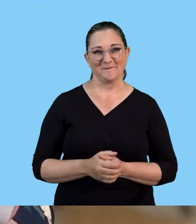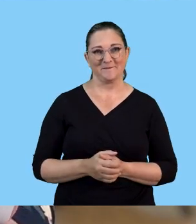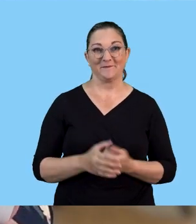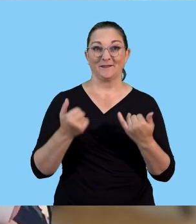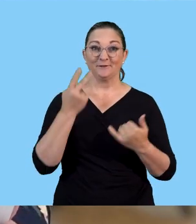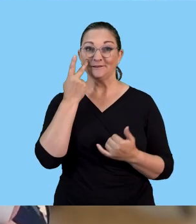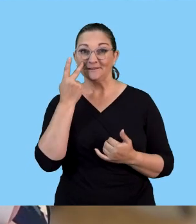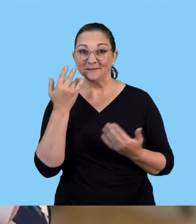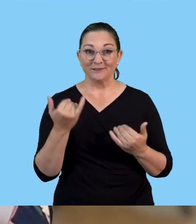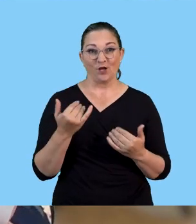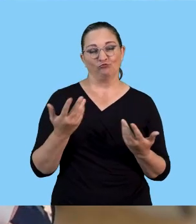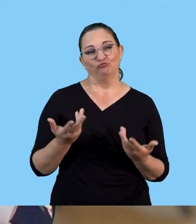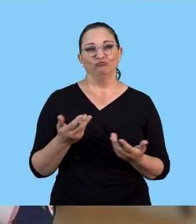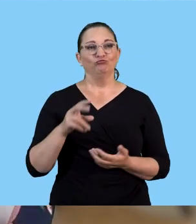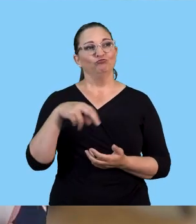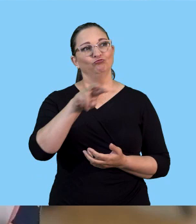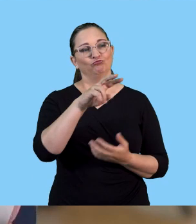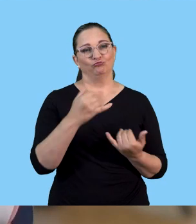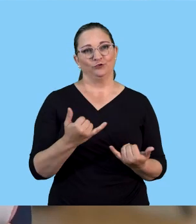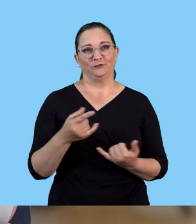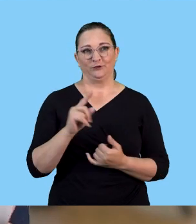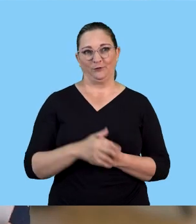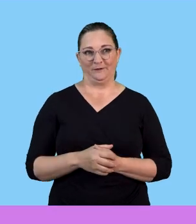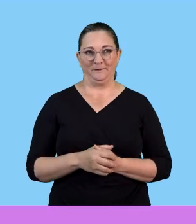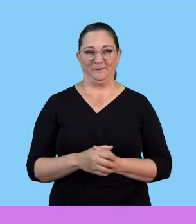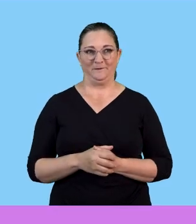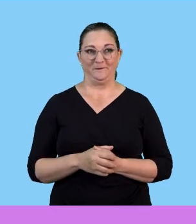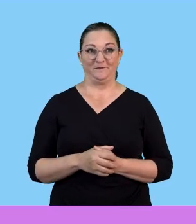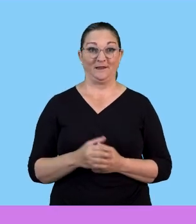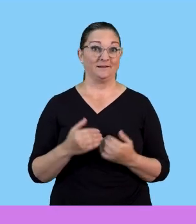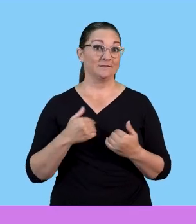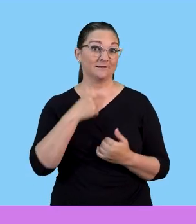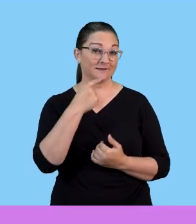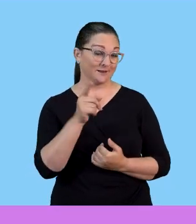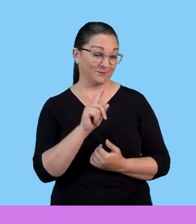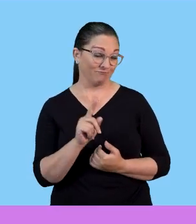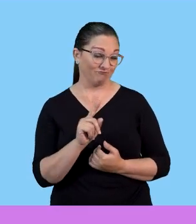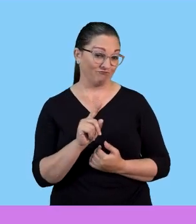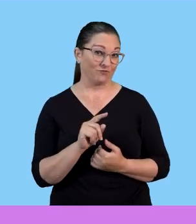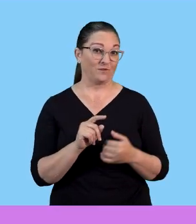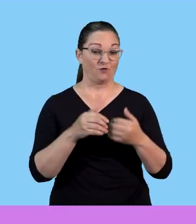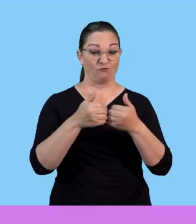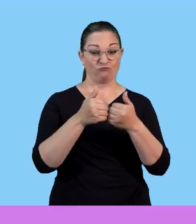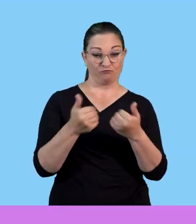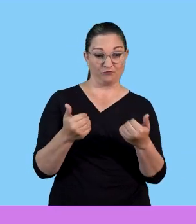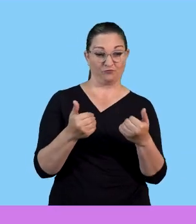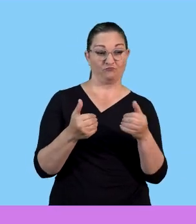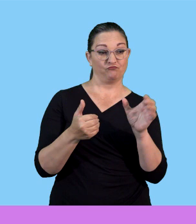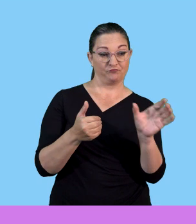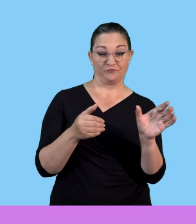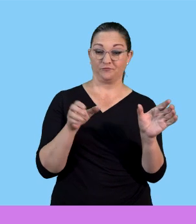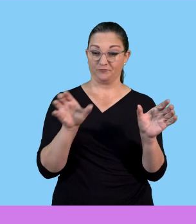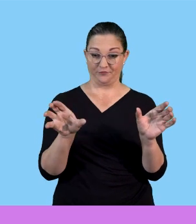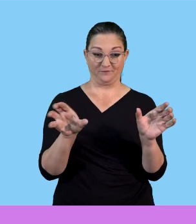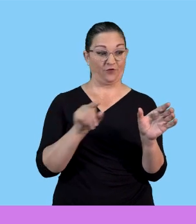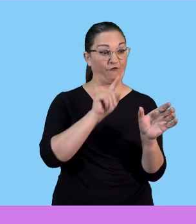Welcome back. Let's look at the journey that we will be taking today. As I said in the beginning, we are going to look at two types